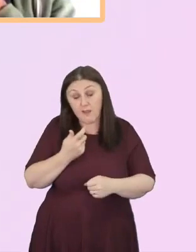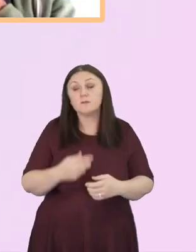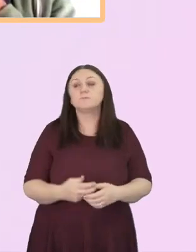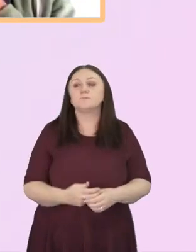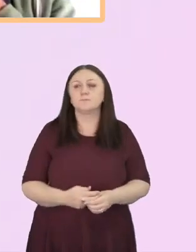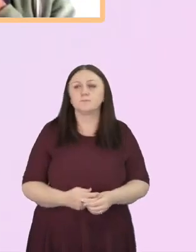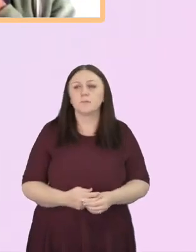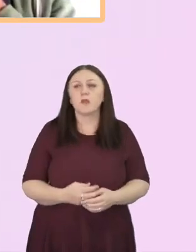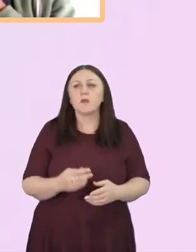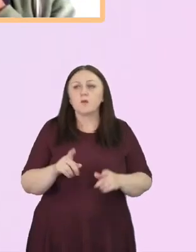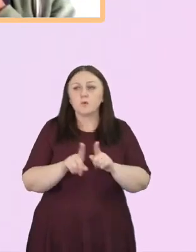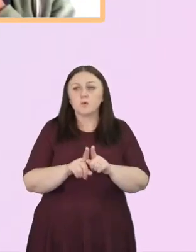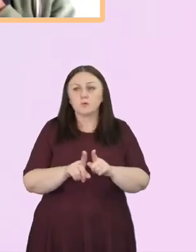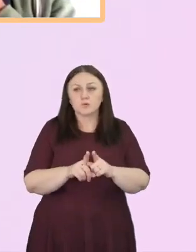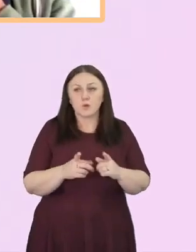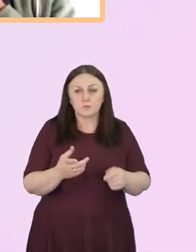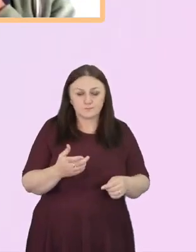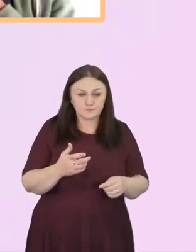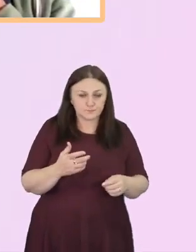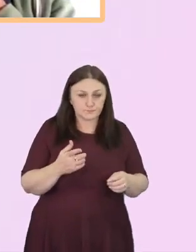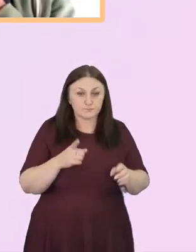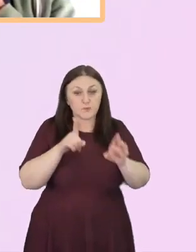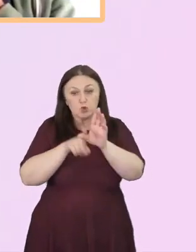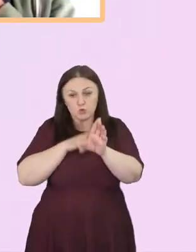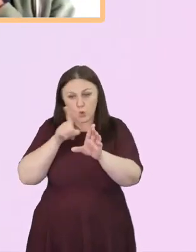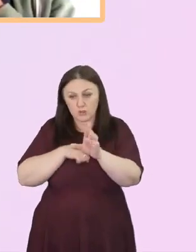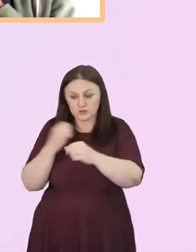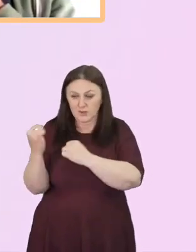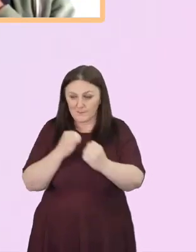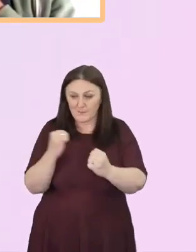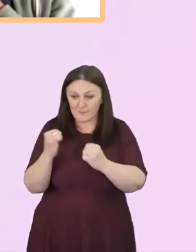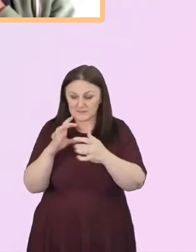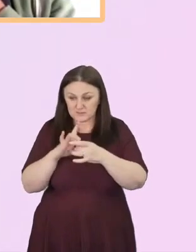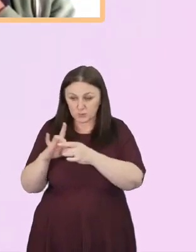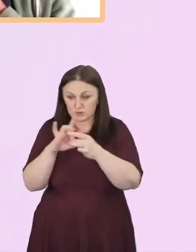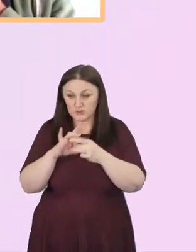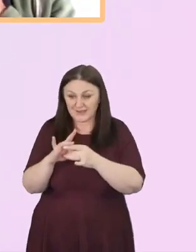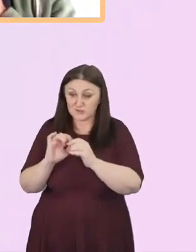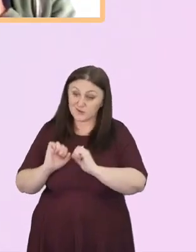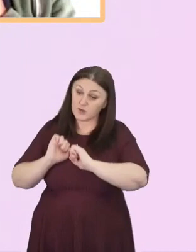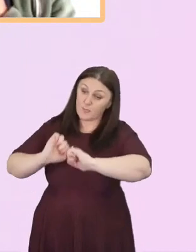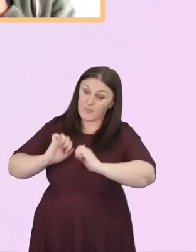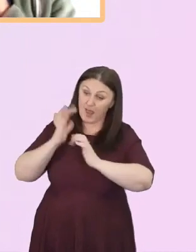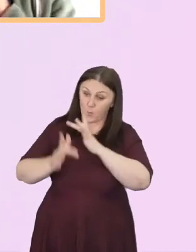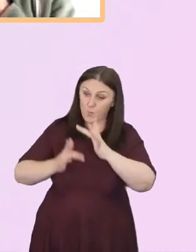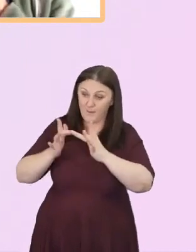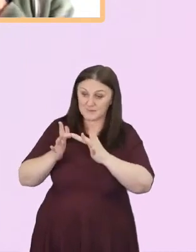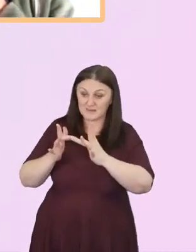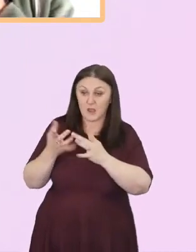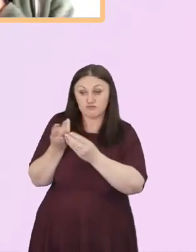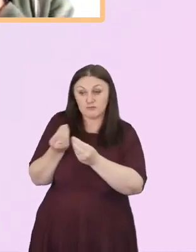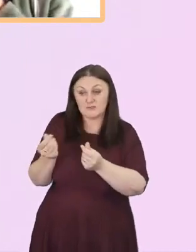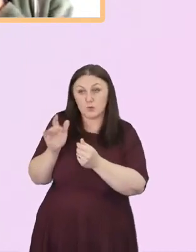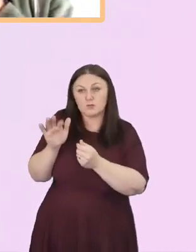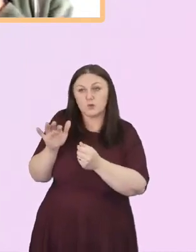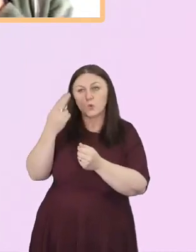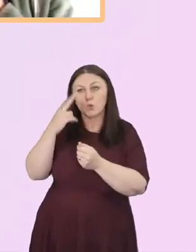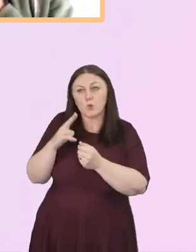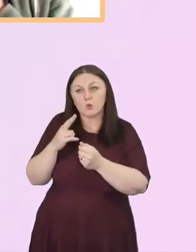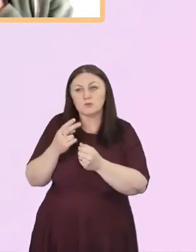suggest is on the Yorkshire Baptist Association website, there is a resource called Just Like